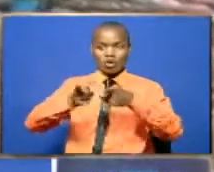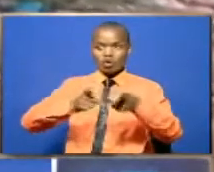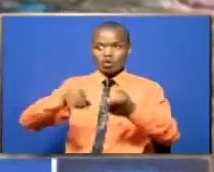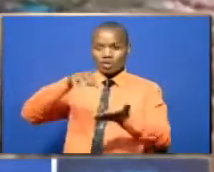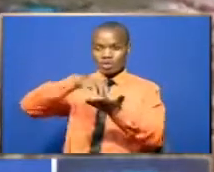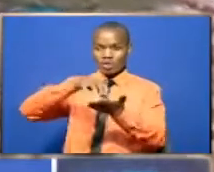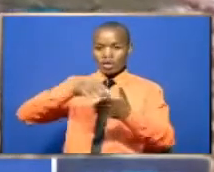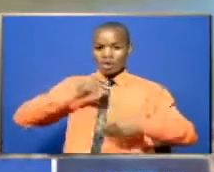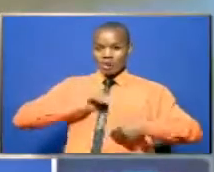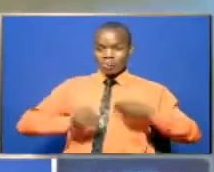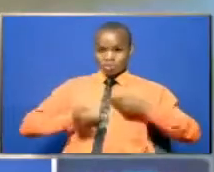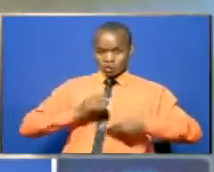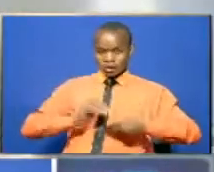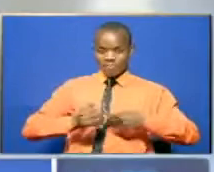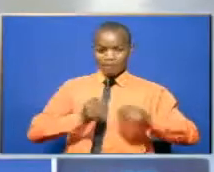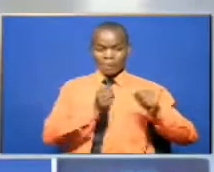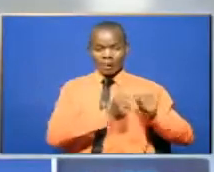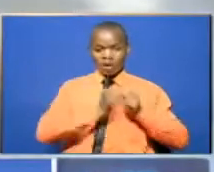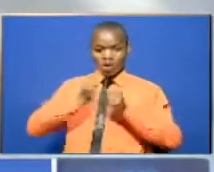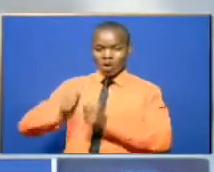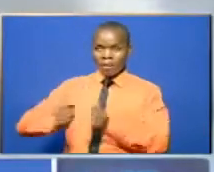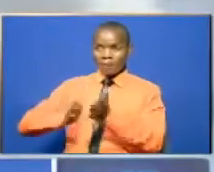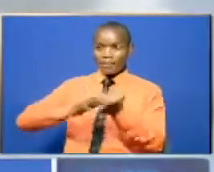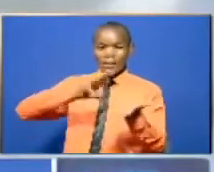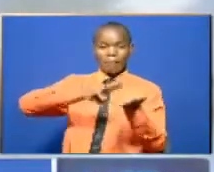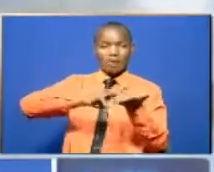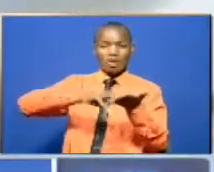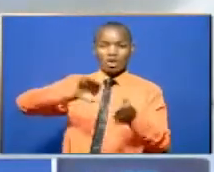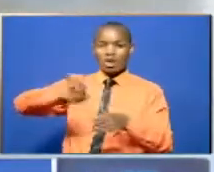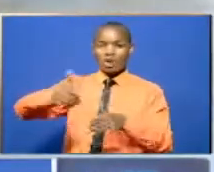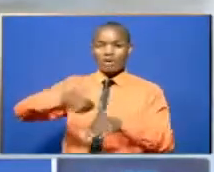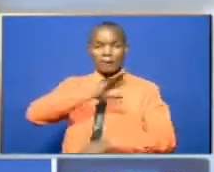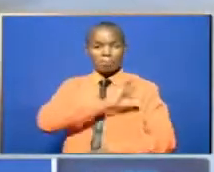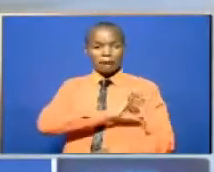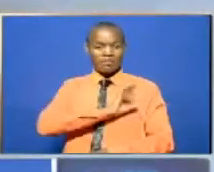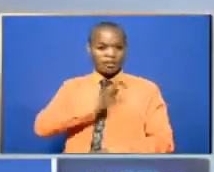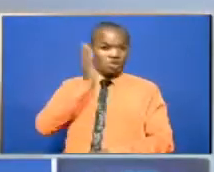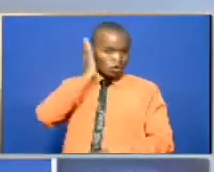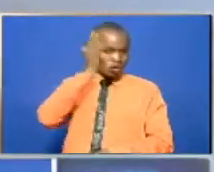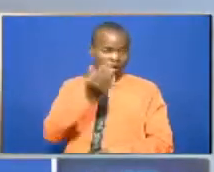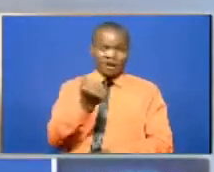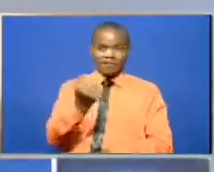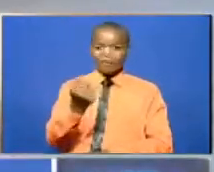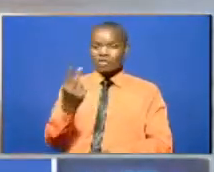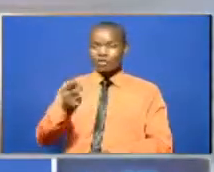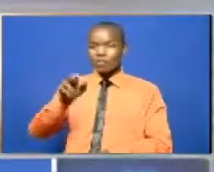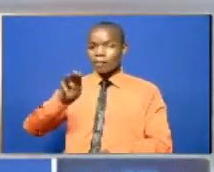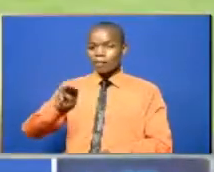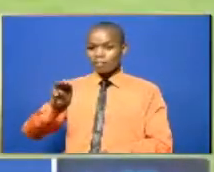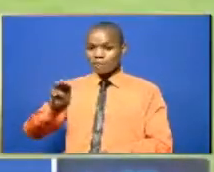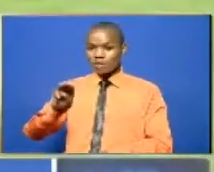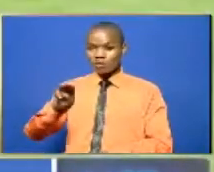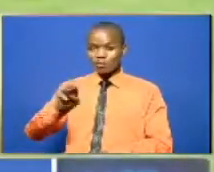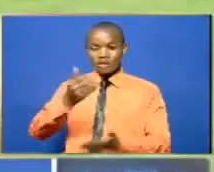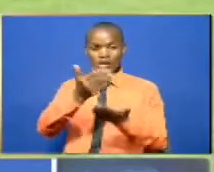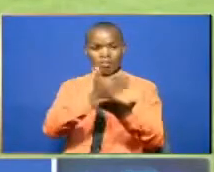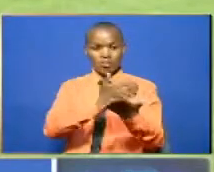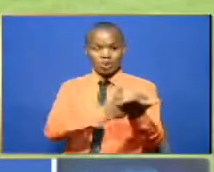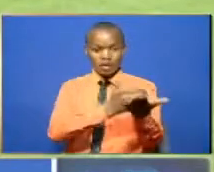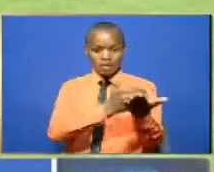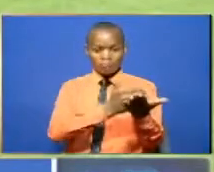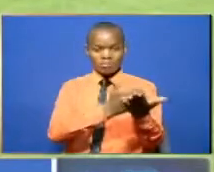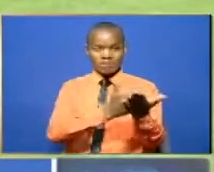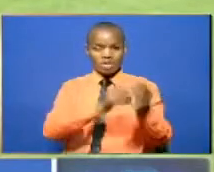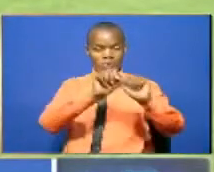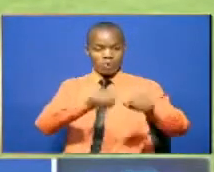Siaya, Homa Bay and Migori counties are to benefit from a 52 million shillings climate change mitigation program. We need